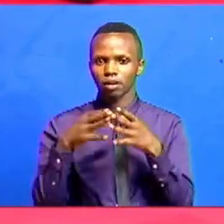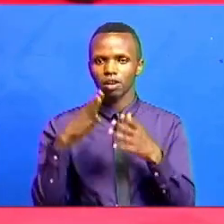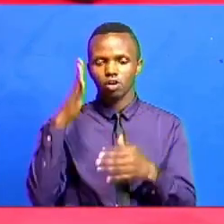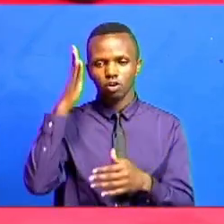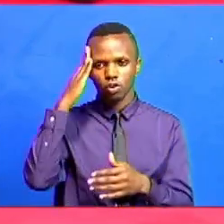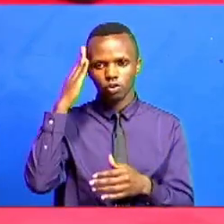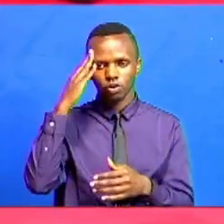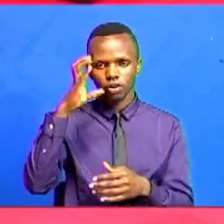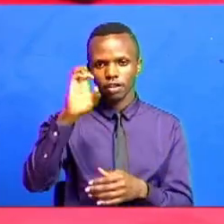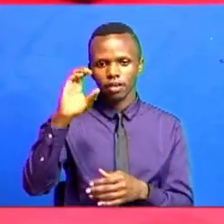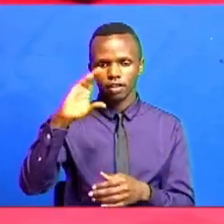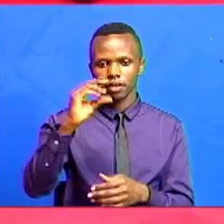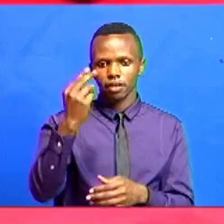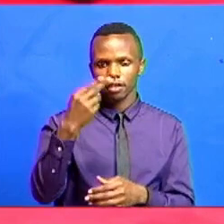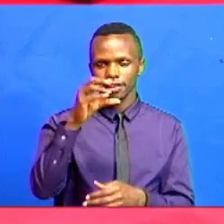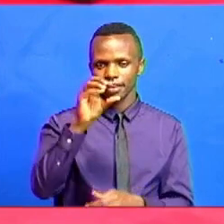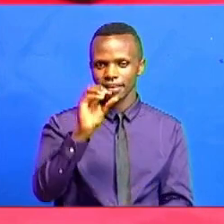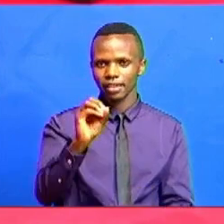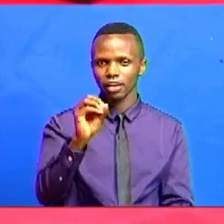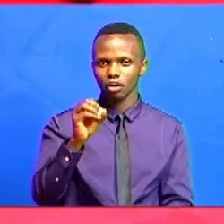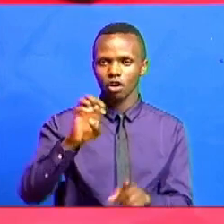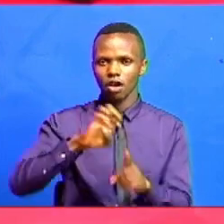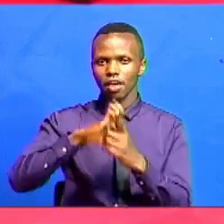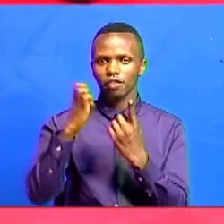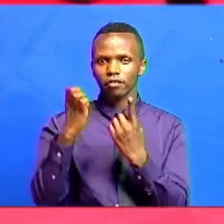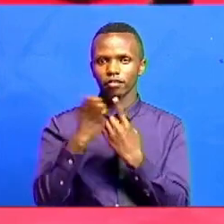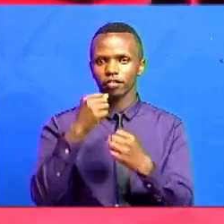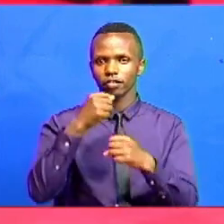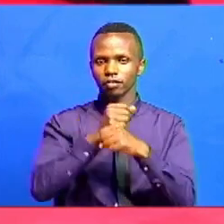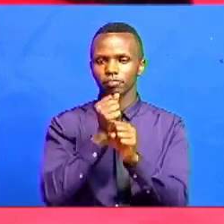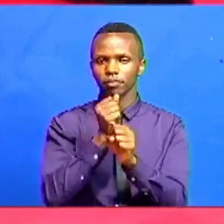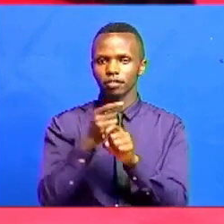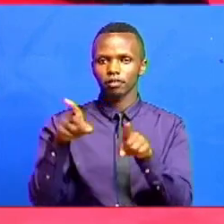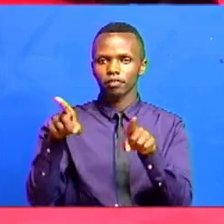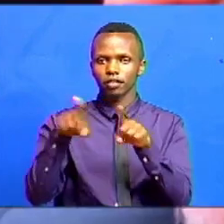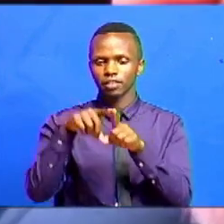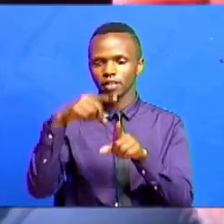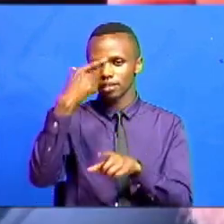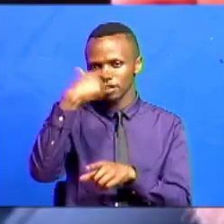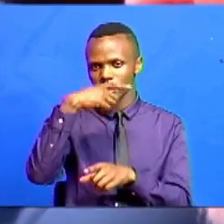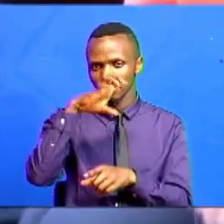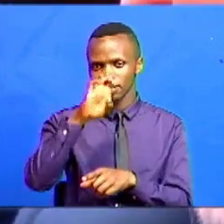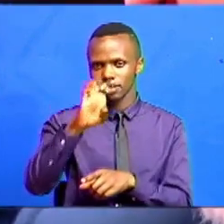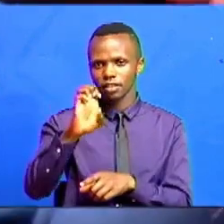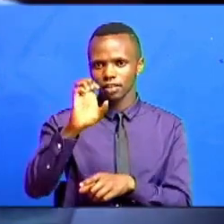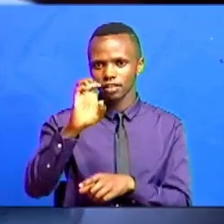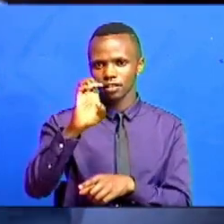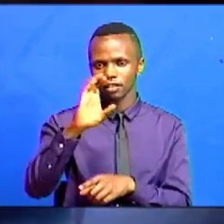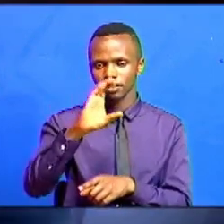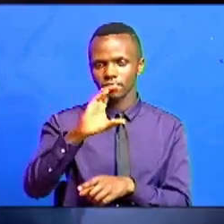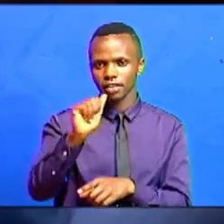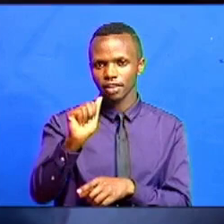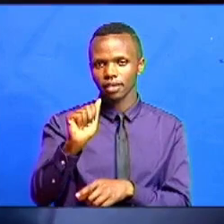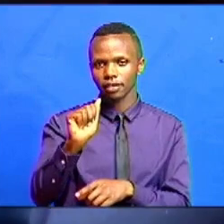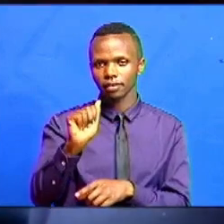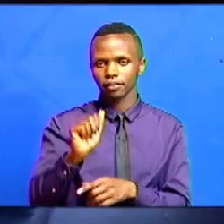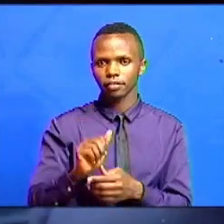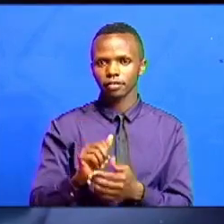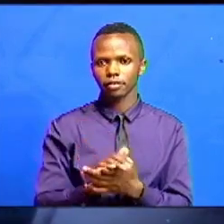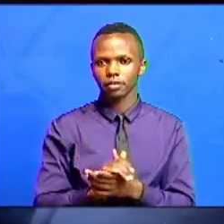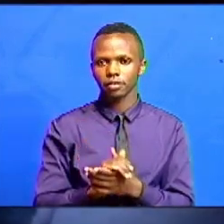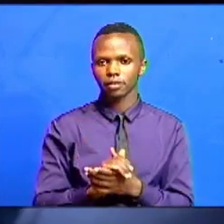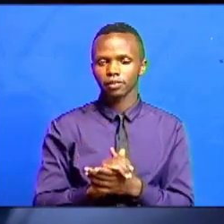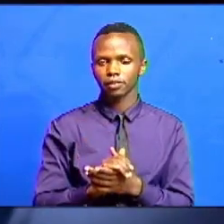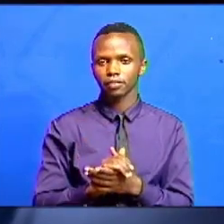ECO, unveiled a domestically made three-cylinder engine, EC5. The automotive part